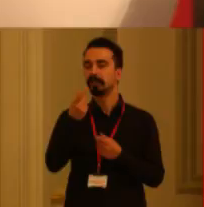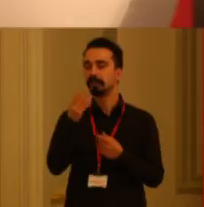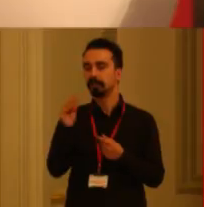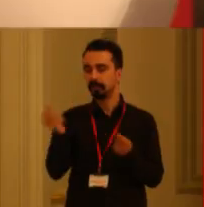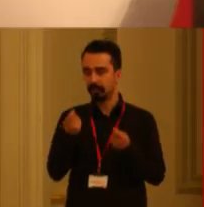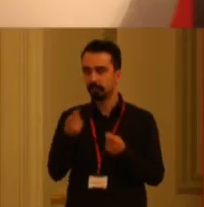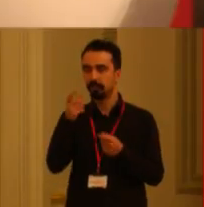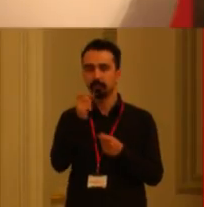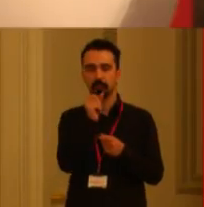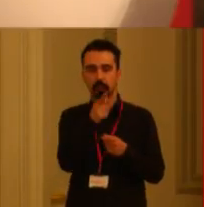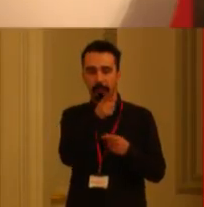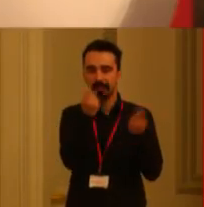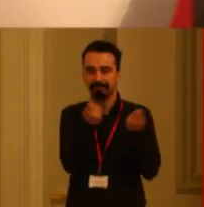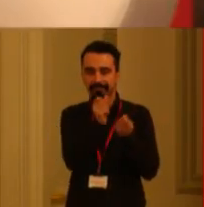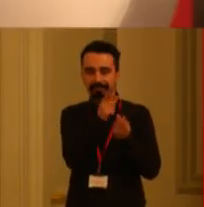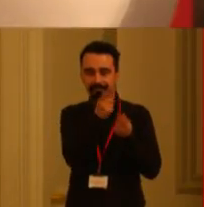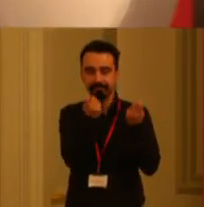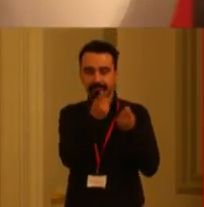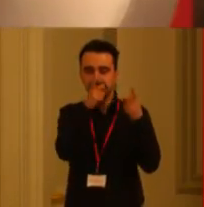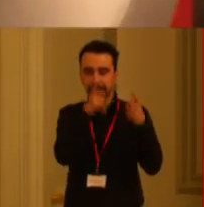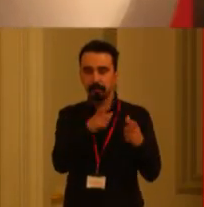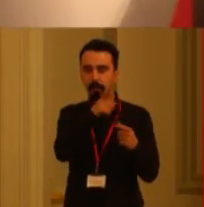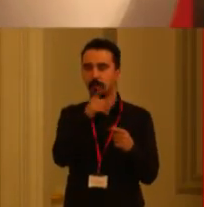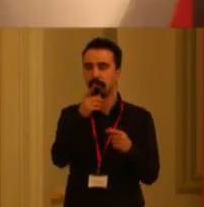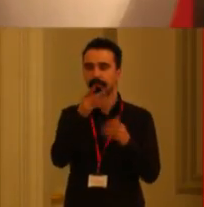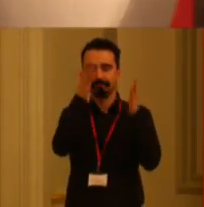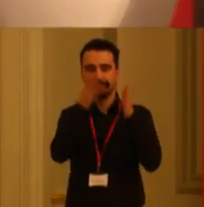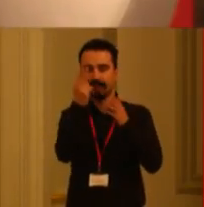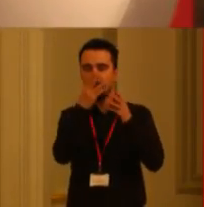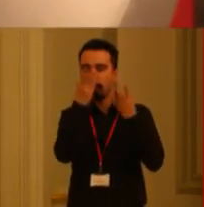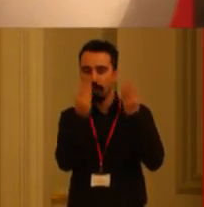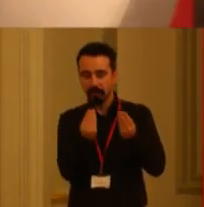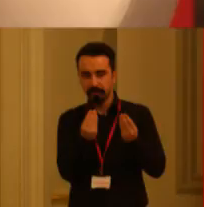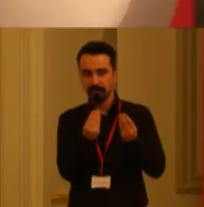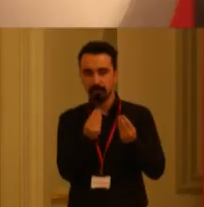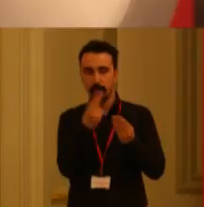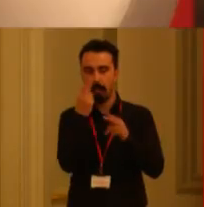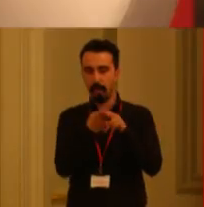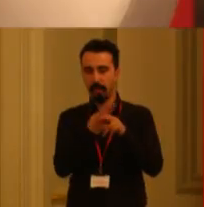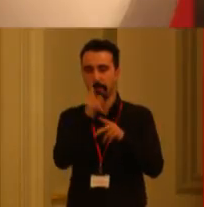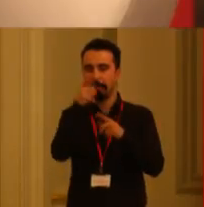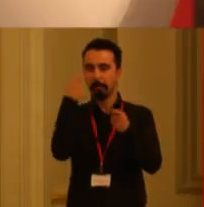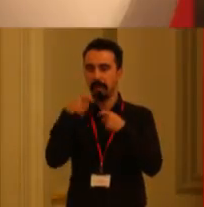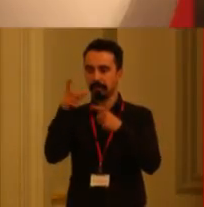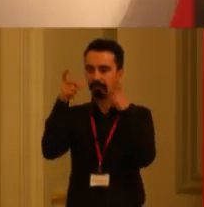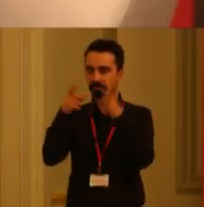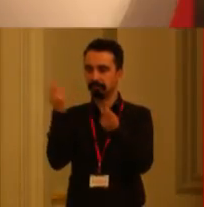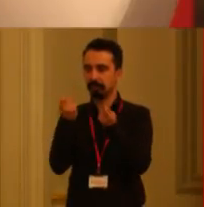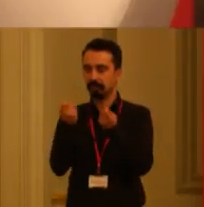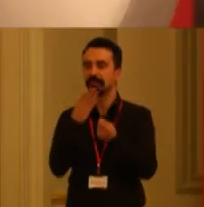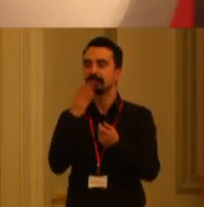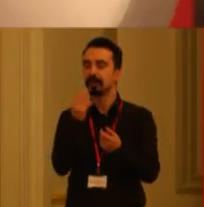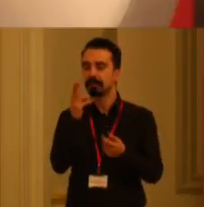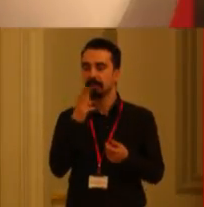HR manager said that we have given maternal leave to all the ladies working at the bank so that they could breastfeed. You